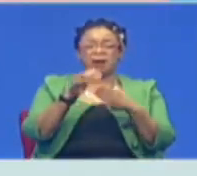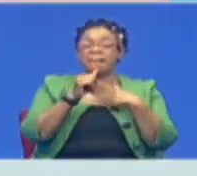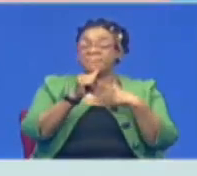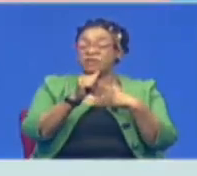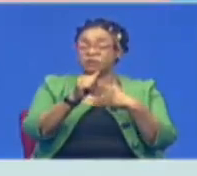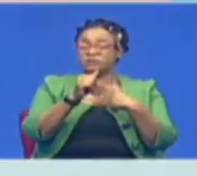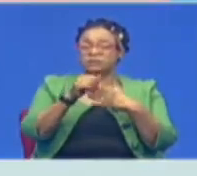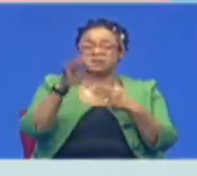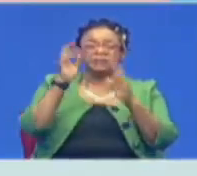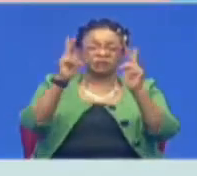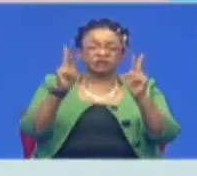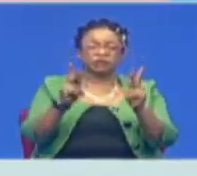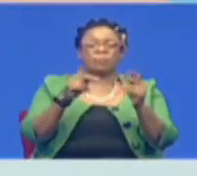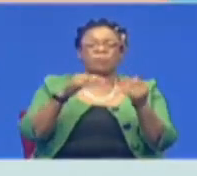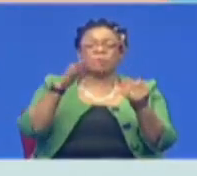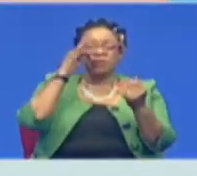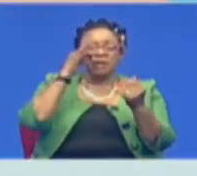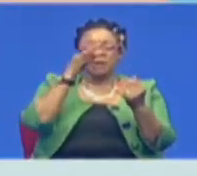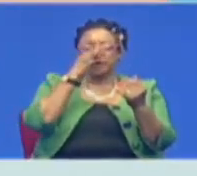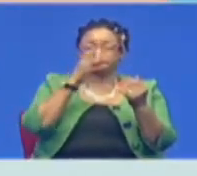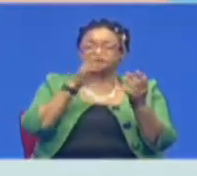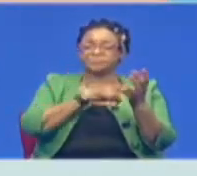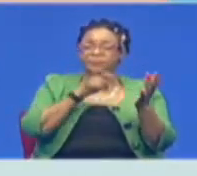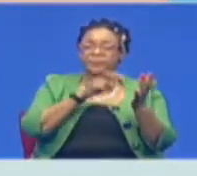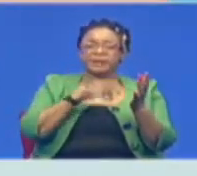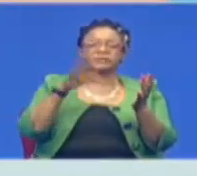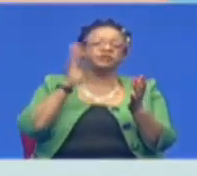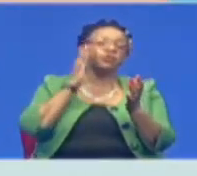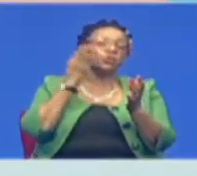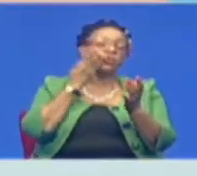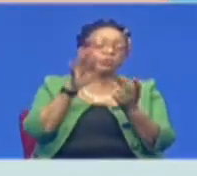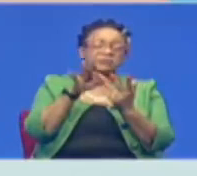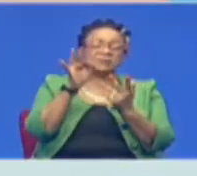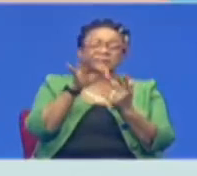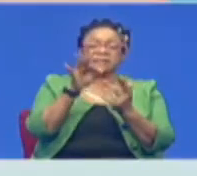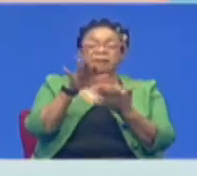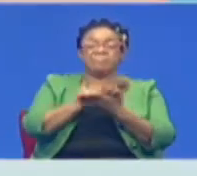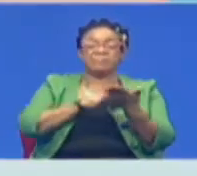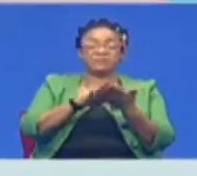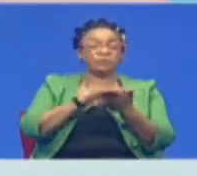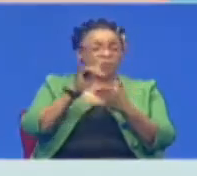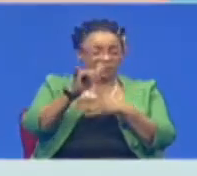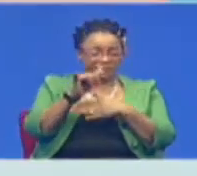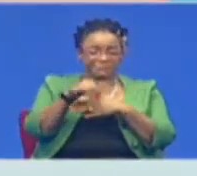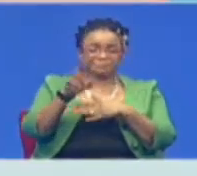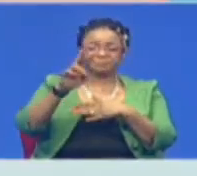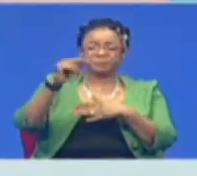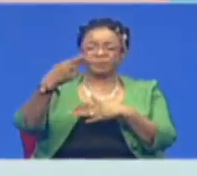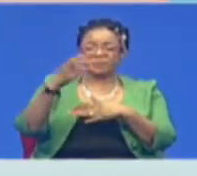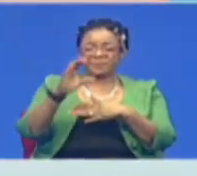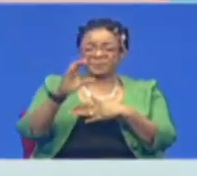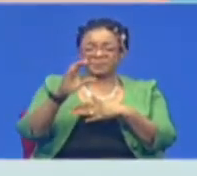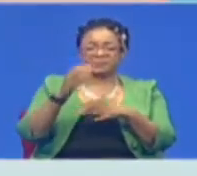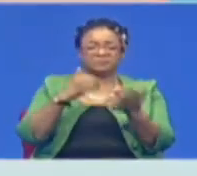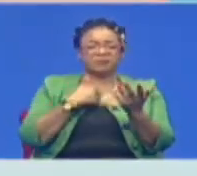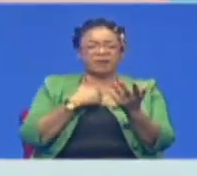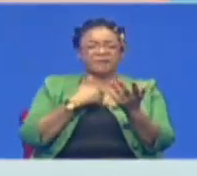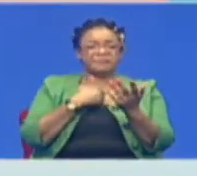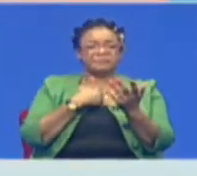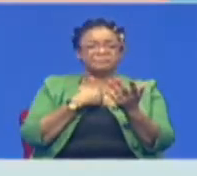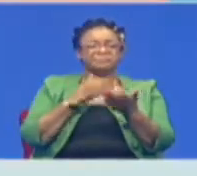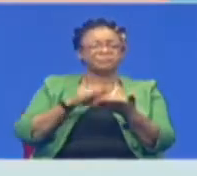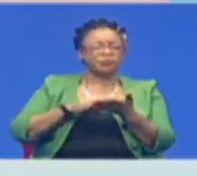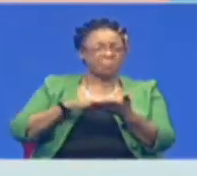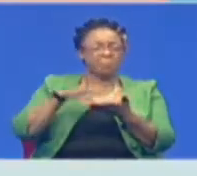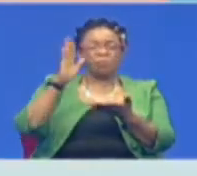Machakos, and Isiolo, which were selected based on these parameters. Now, UHC is comprised of much more than